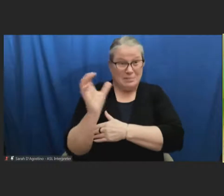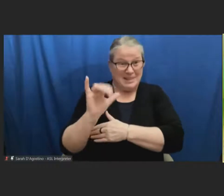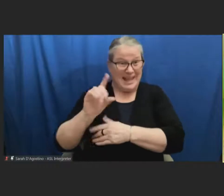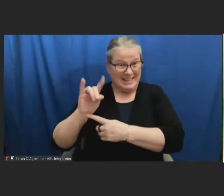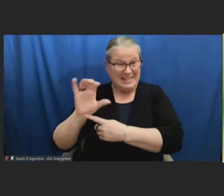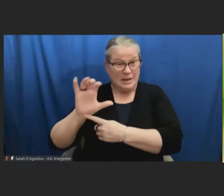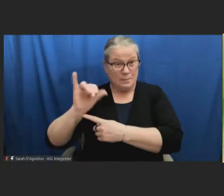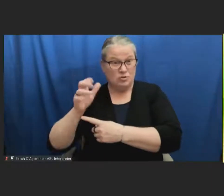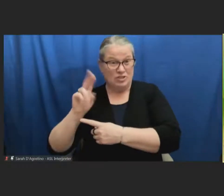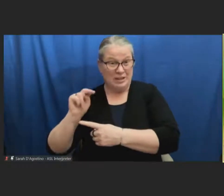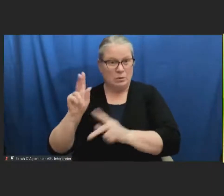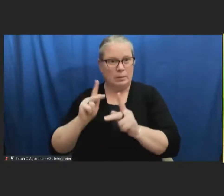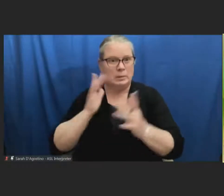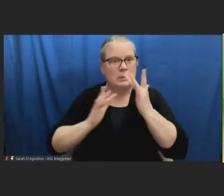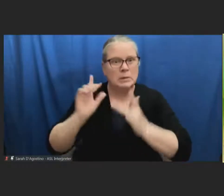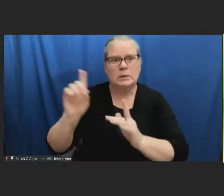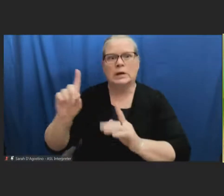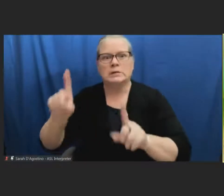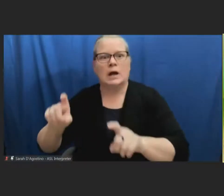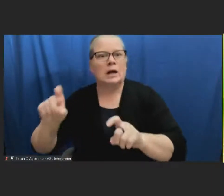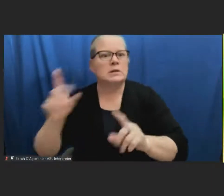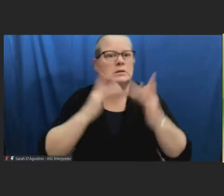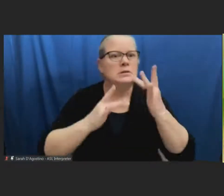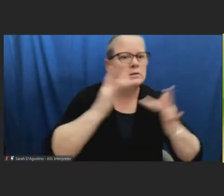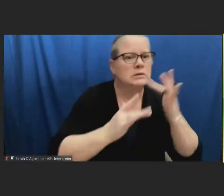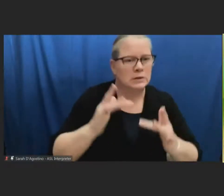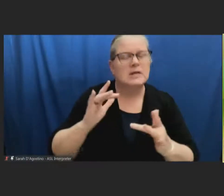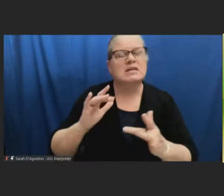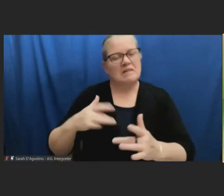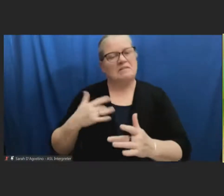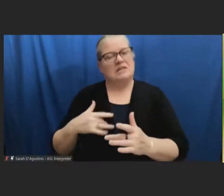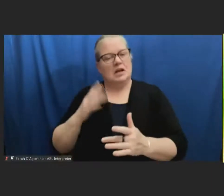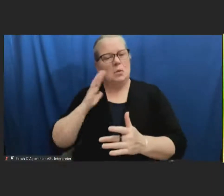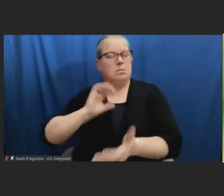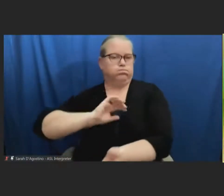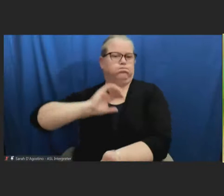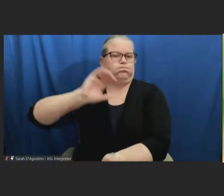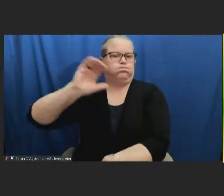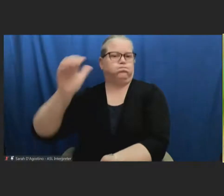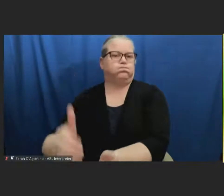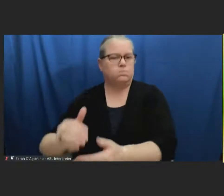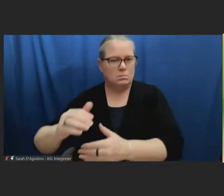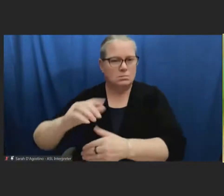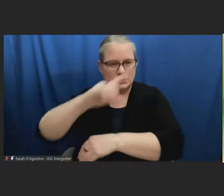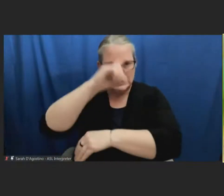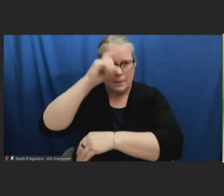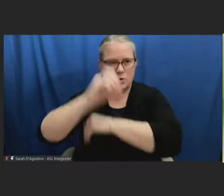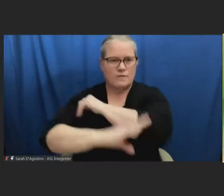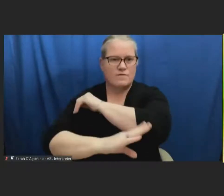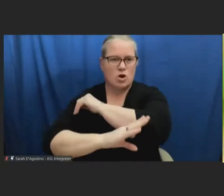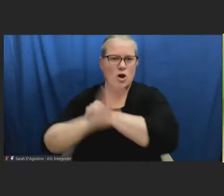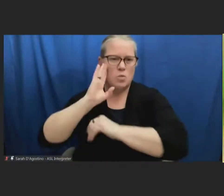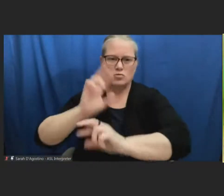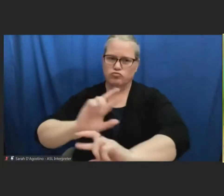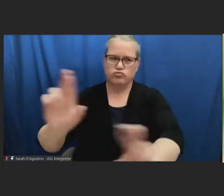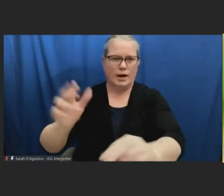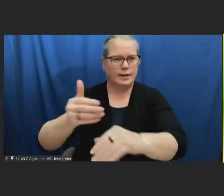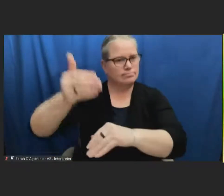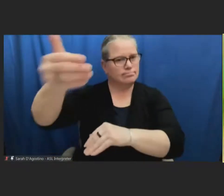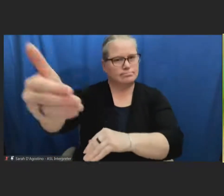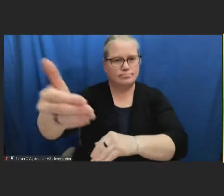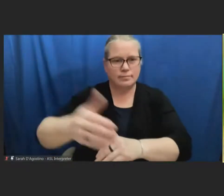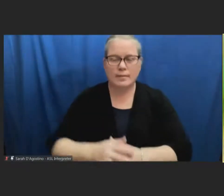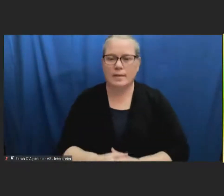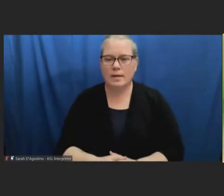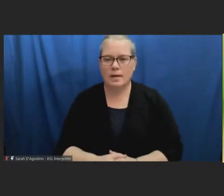vaccines reformulated. Pfizer and Moderna are both working on Omicron specific variant vaccines. Pfizer should have